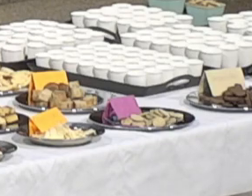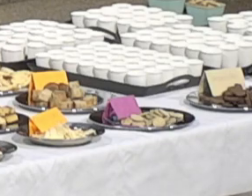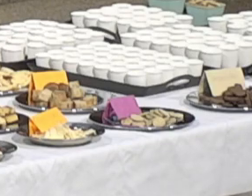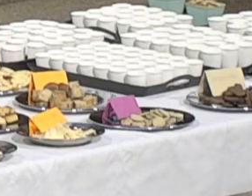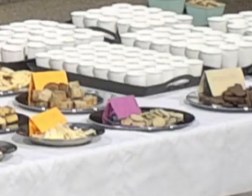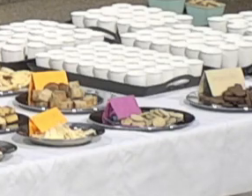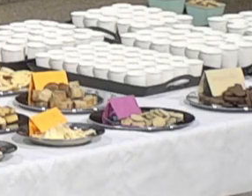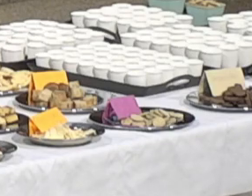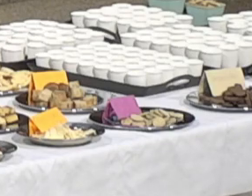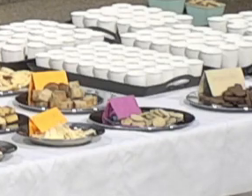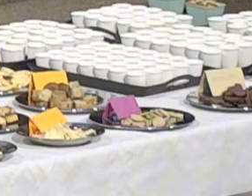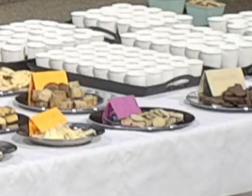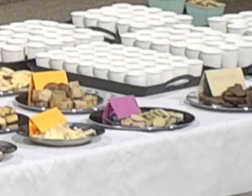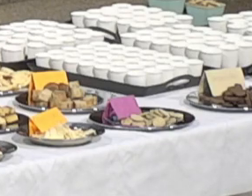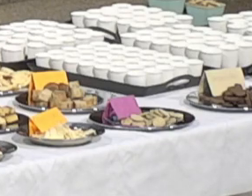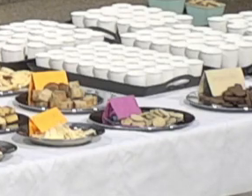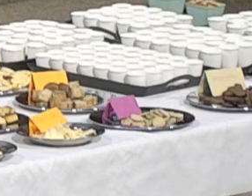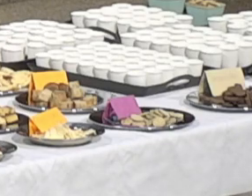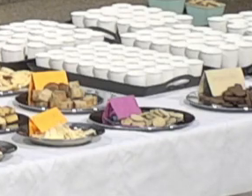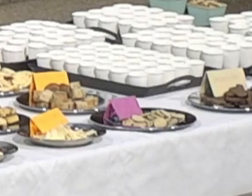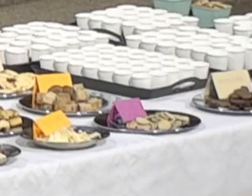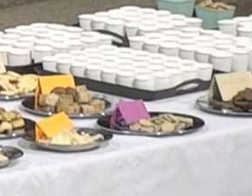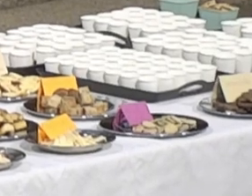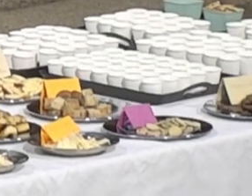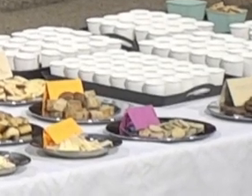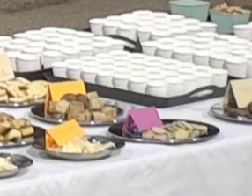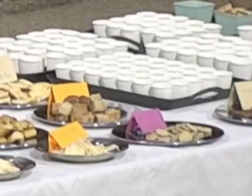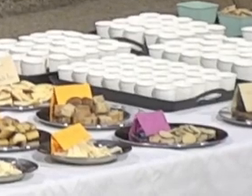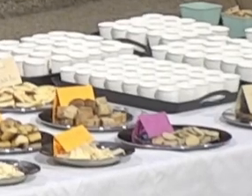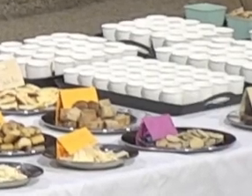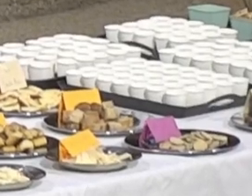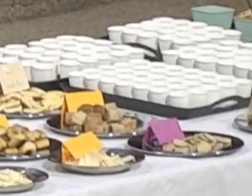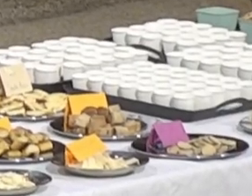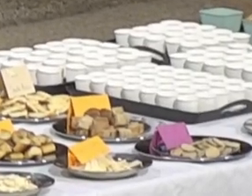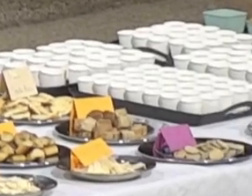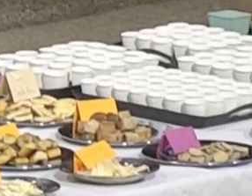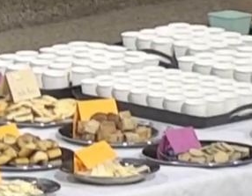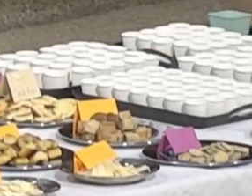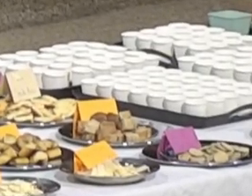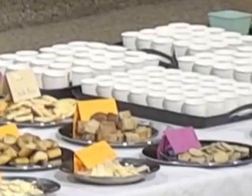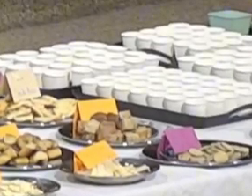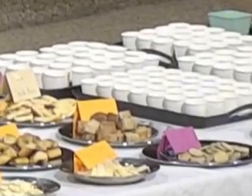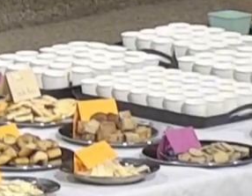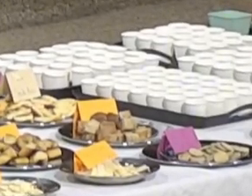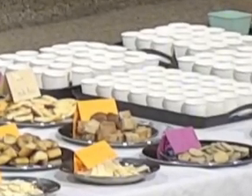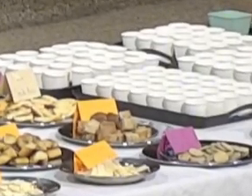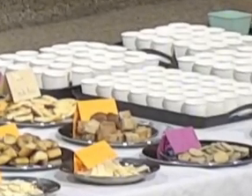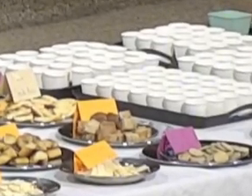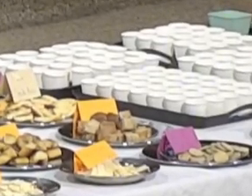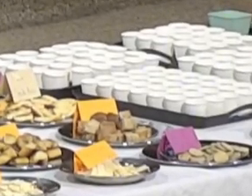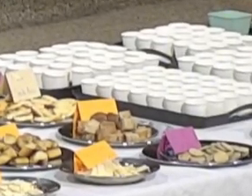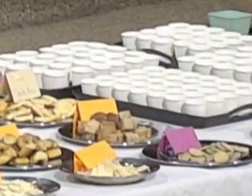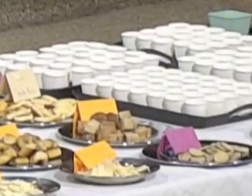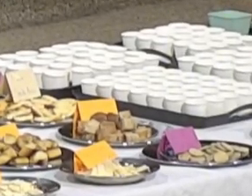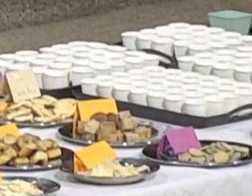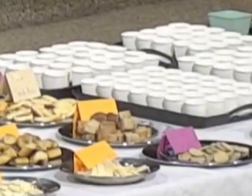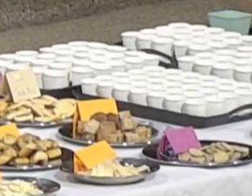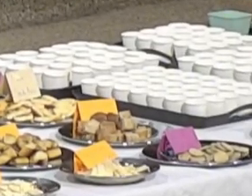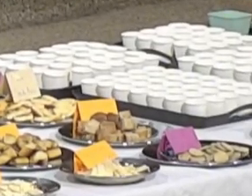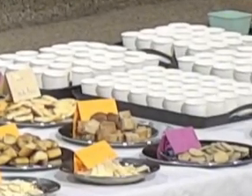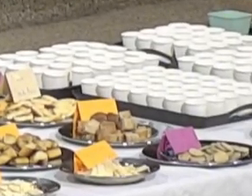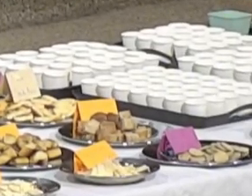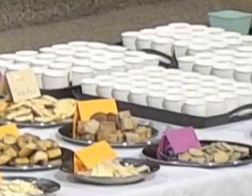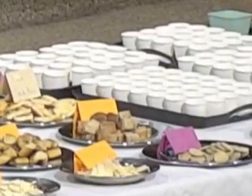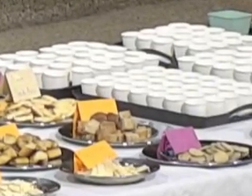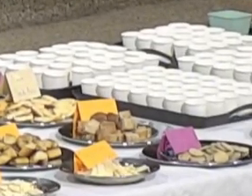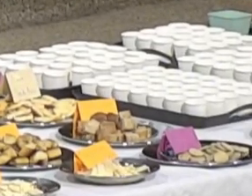this World Communion Sunday. We also have two different gluten-free options available as well. They are labeled, and so you can take a piece of